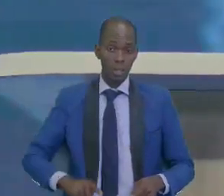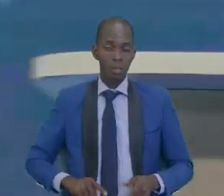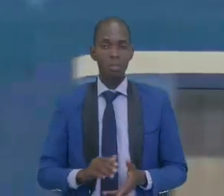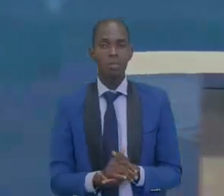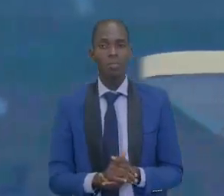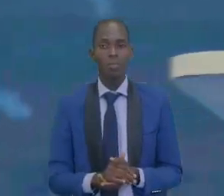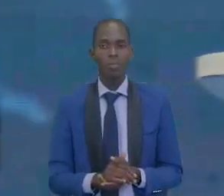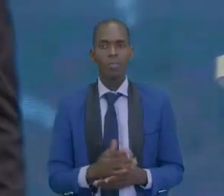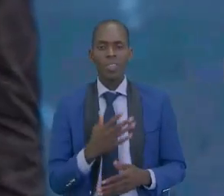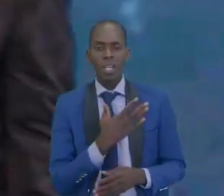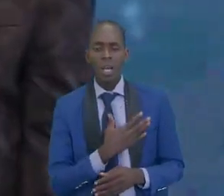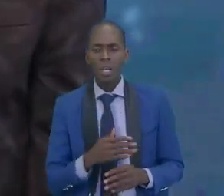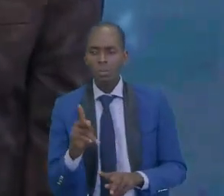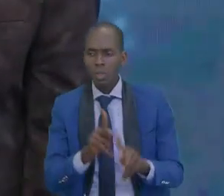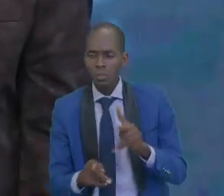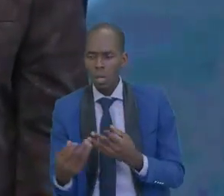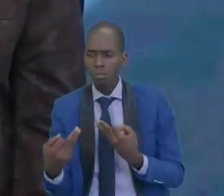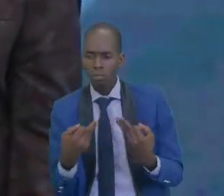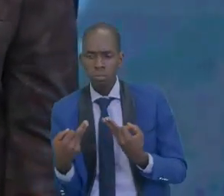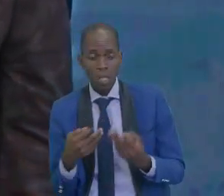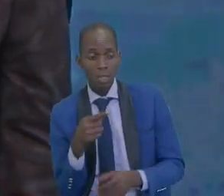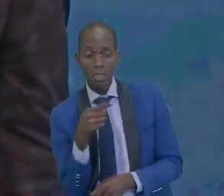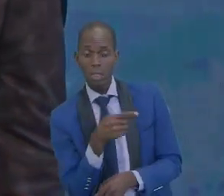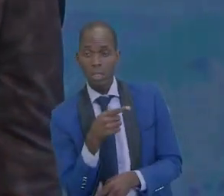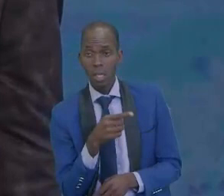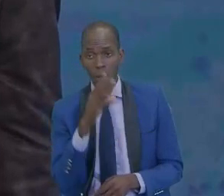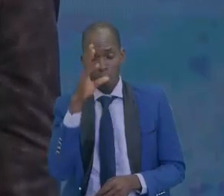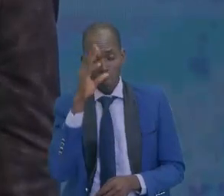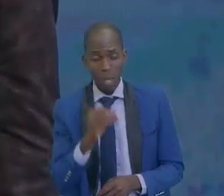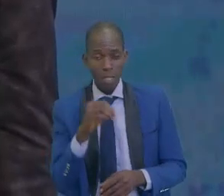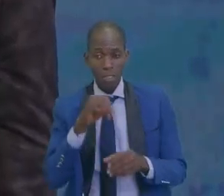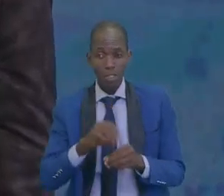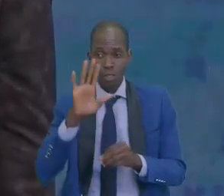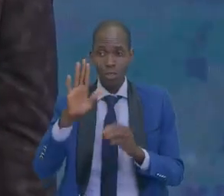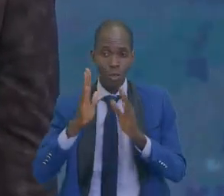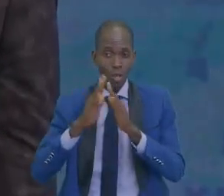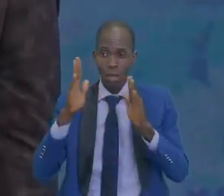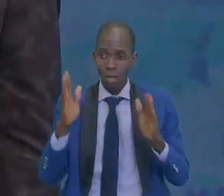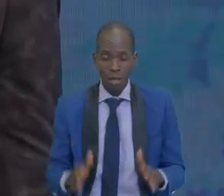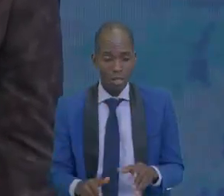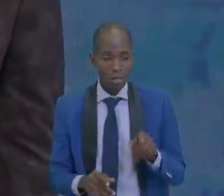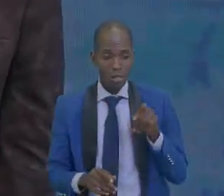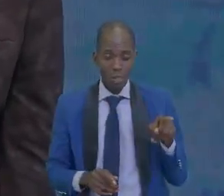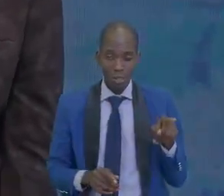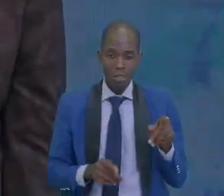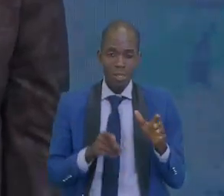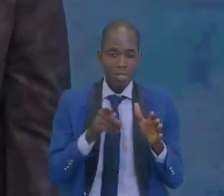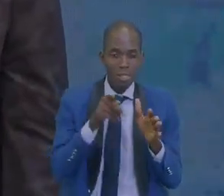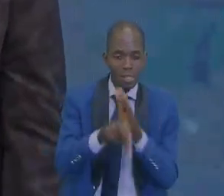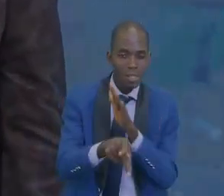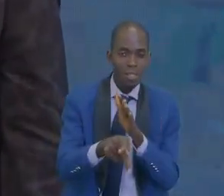and they say, this man in your palace killed this